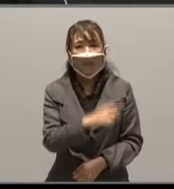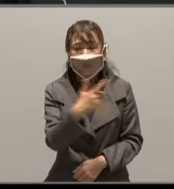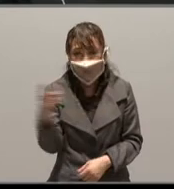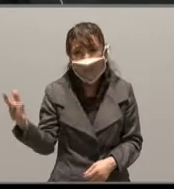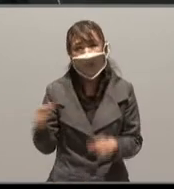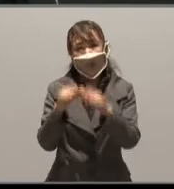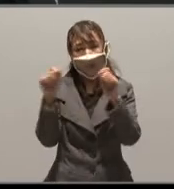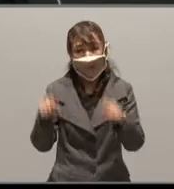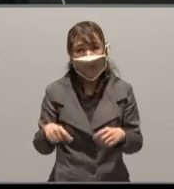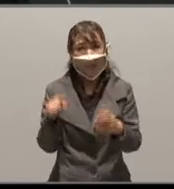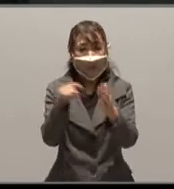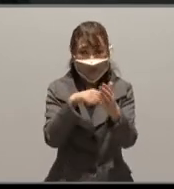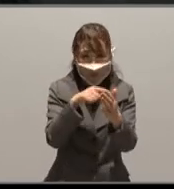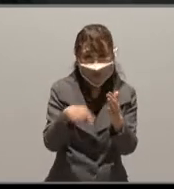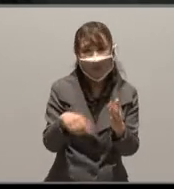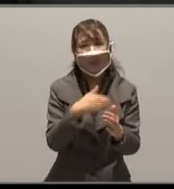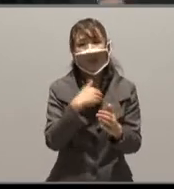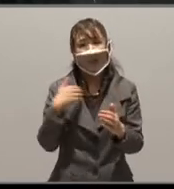management technique.